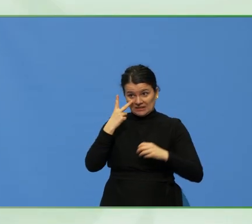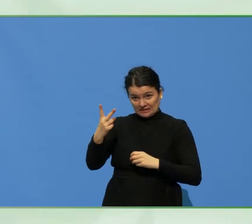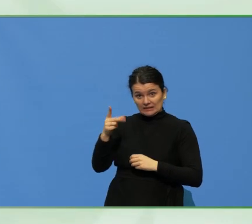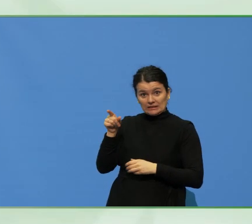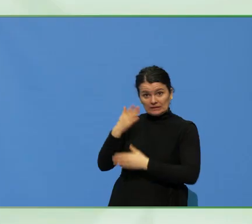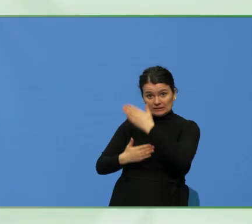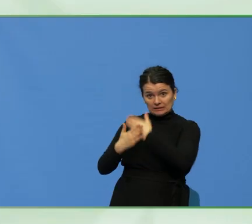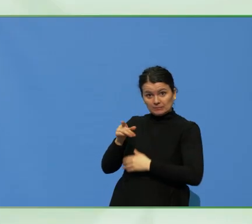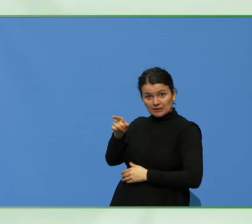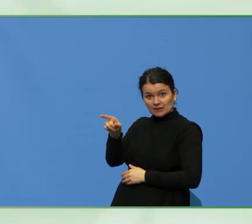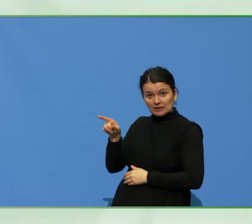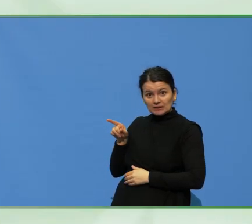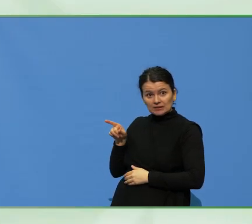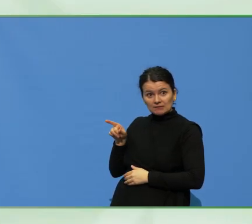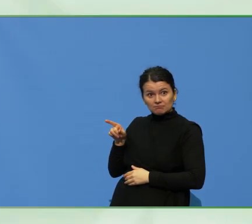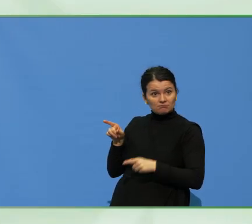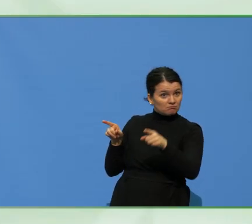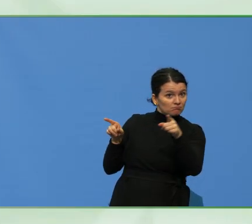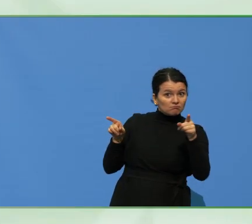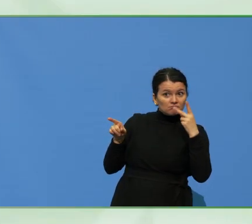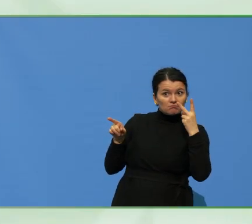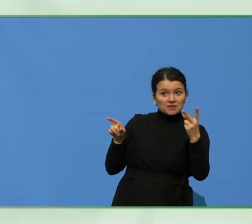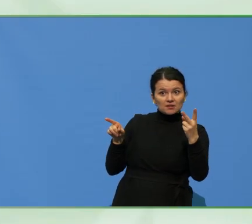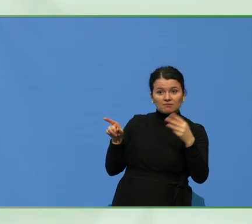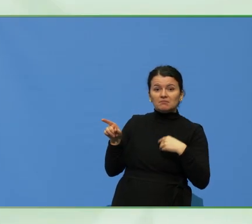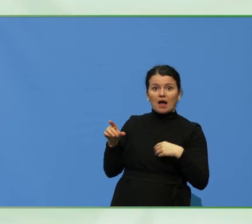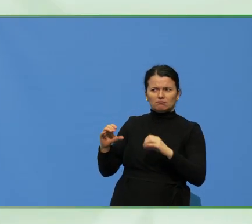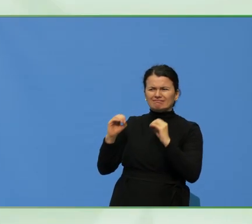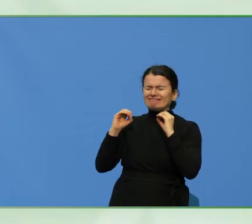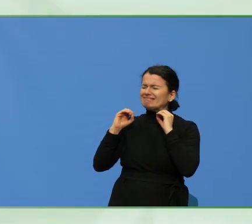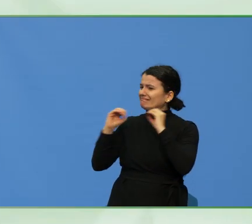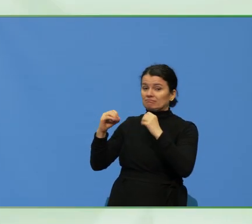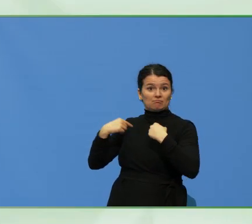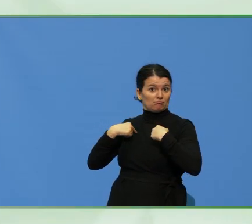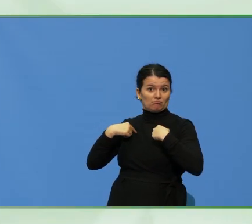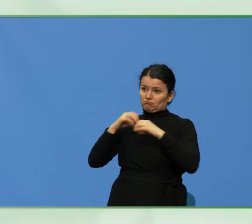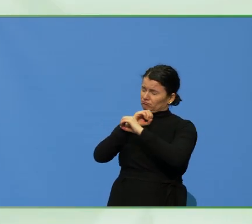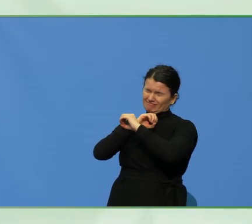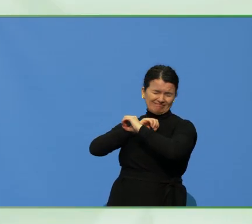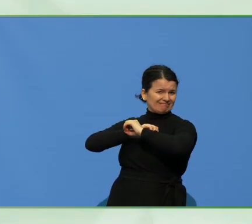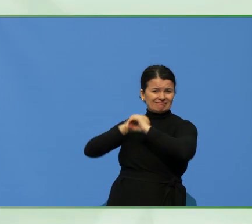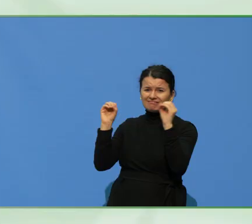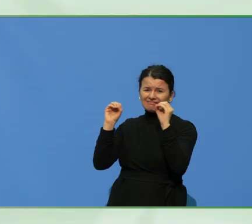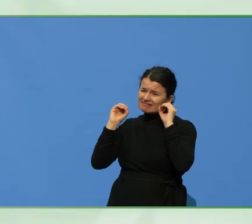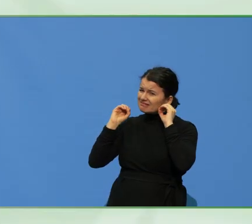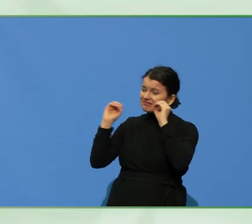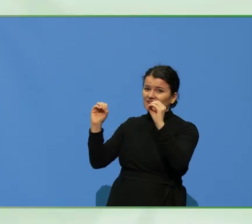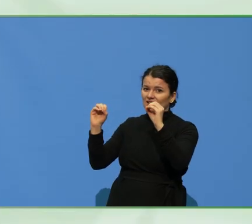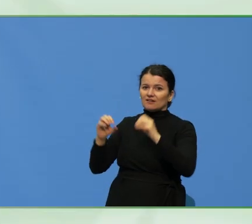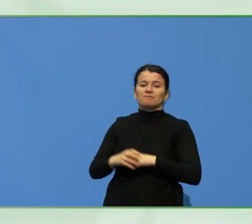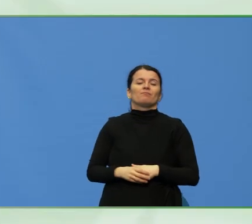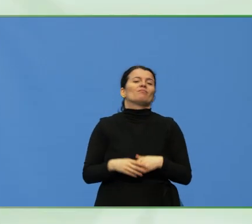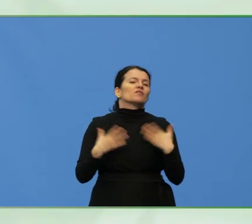someone with lived experience with disability? I have never had that experience. So when you think